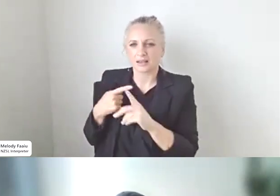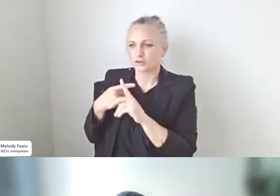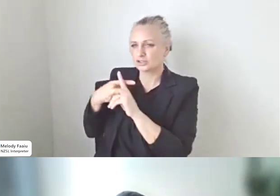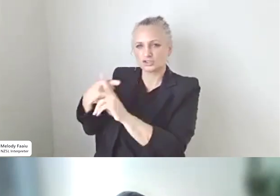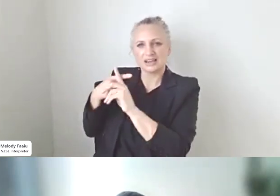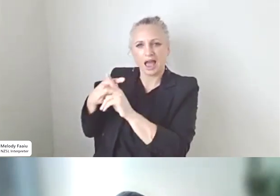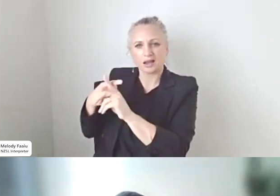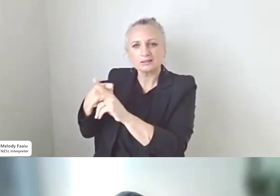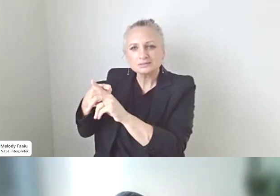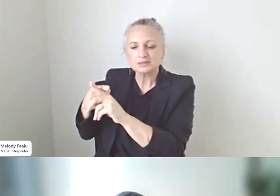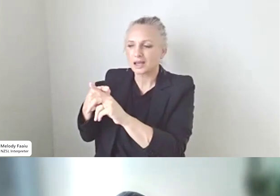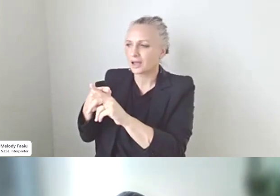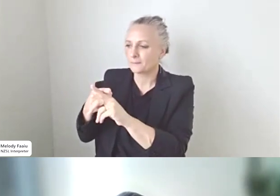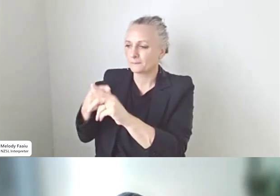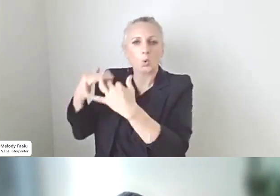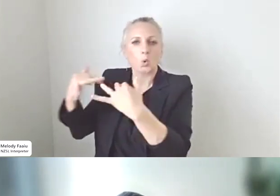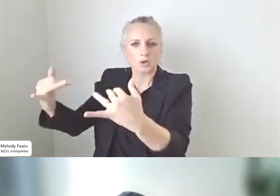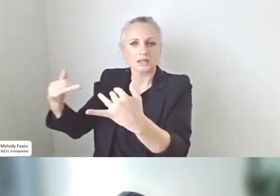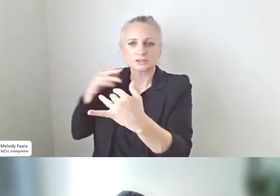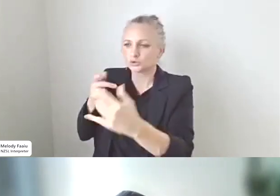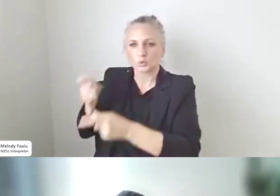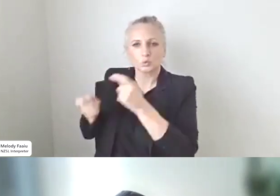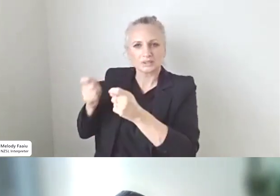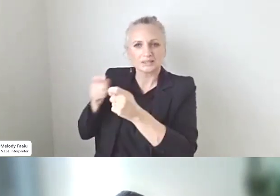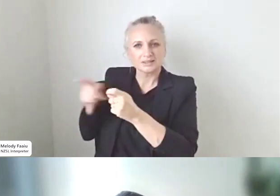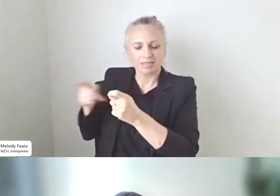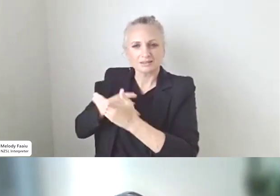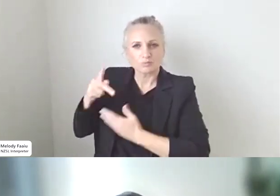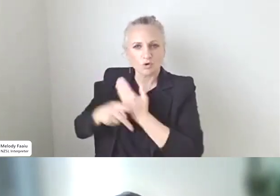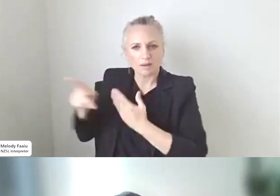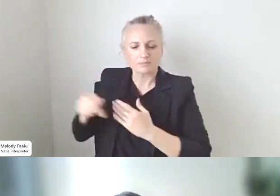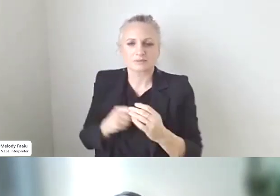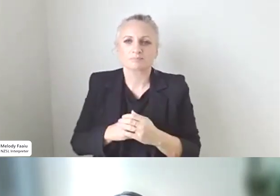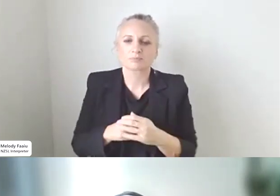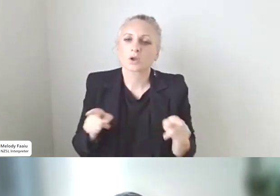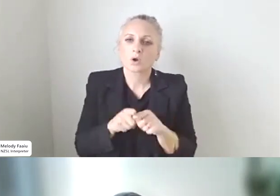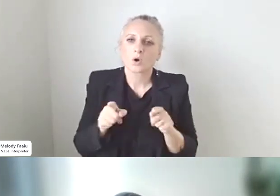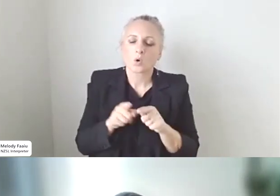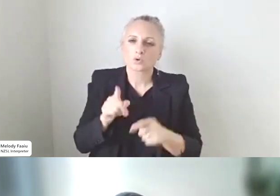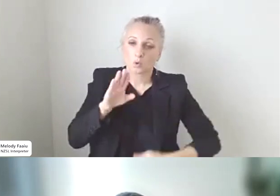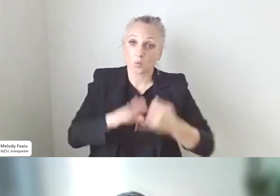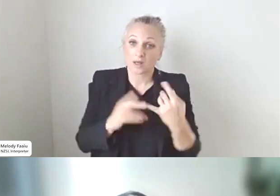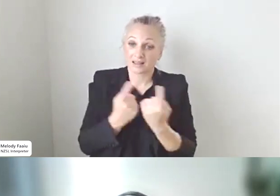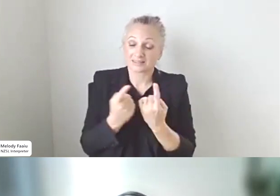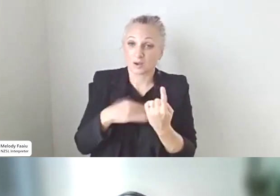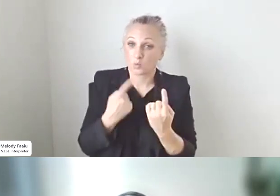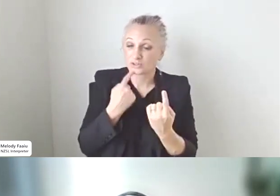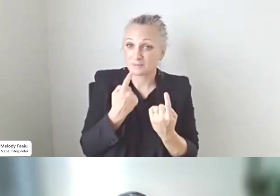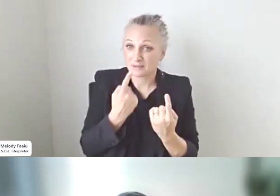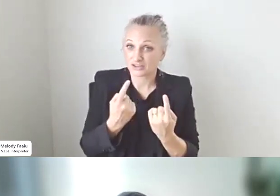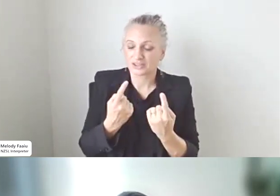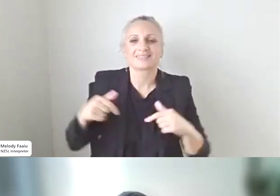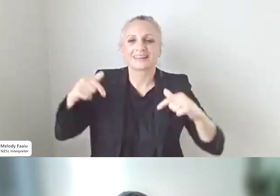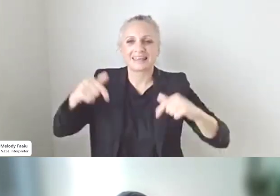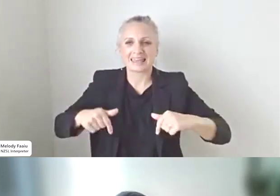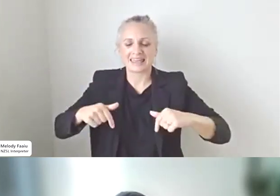more inclusive way to approach the work as well. And one of the last things I wanted to mention was that in the US,